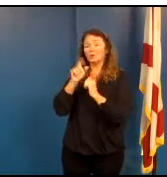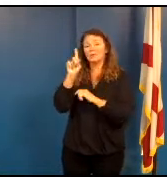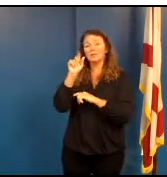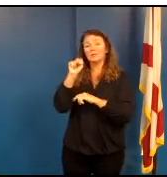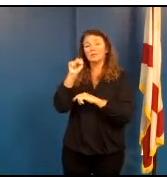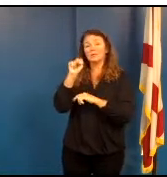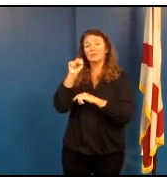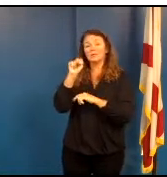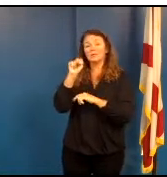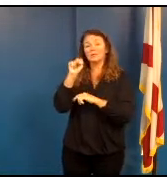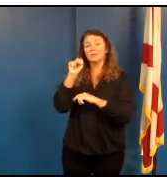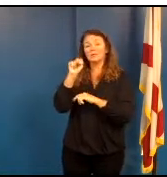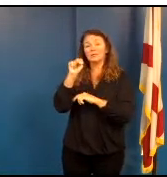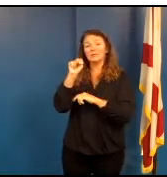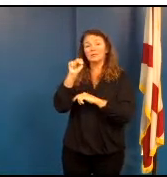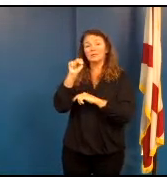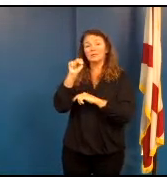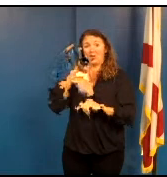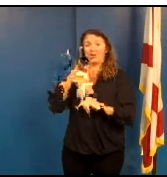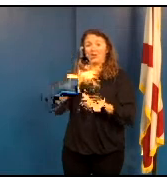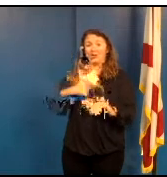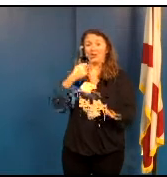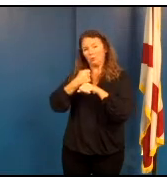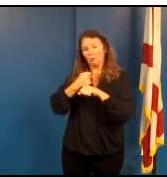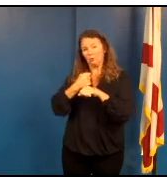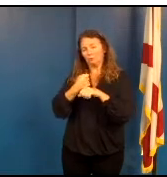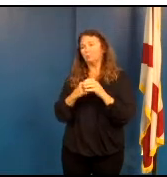Council twice yearly.